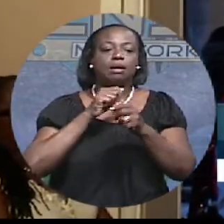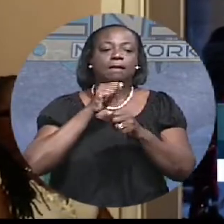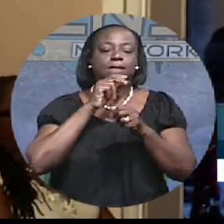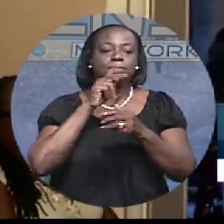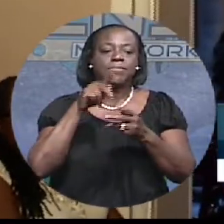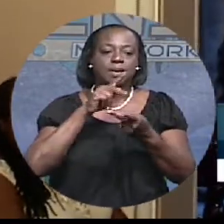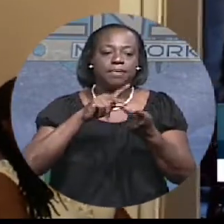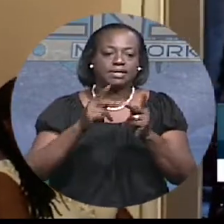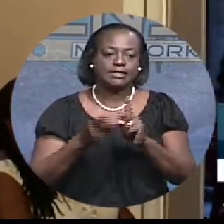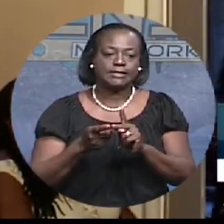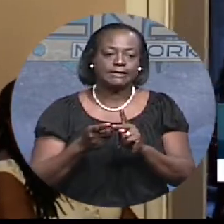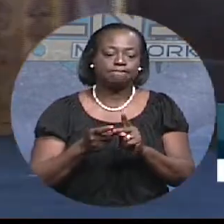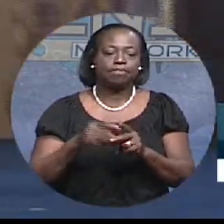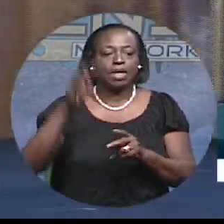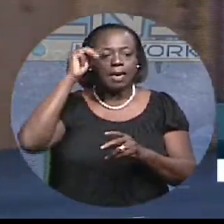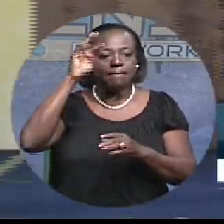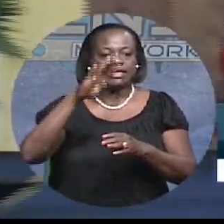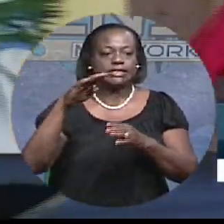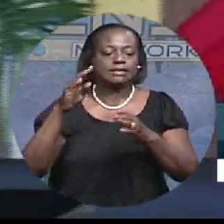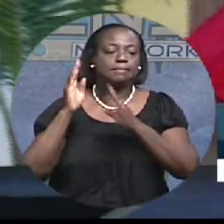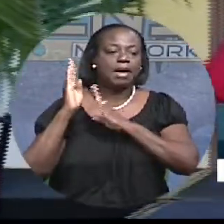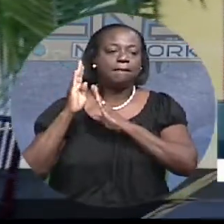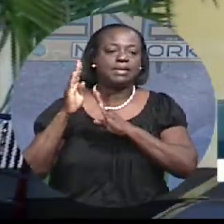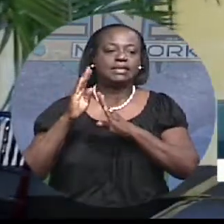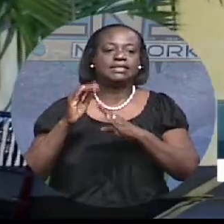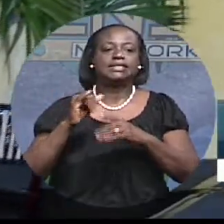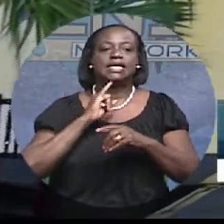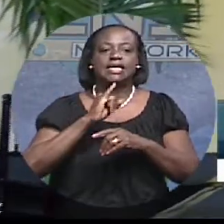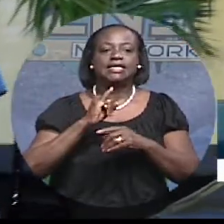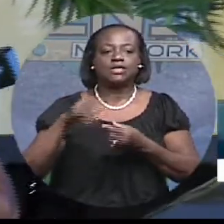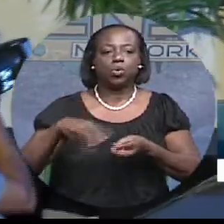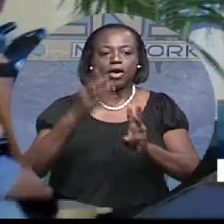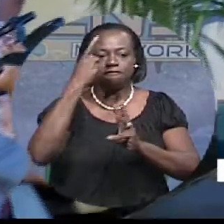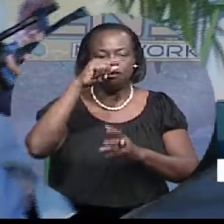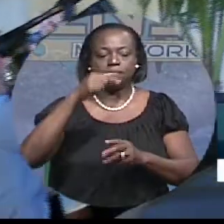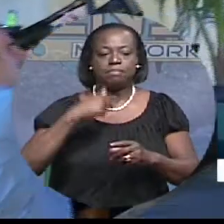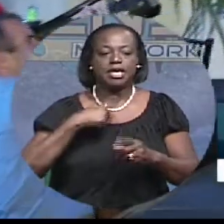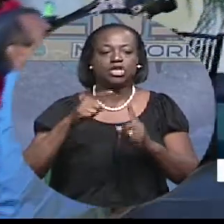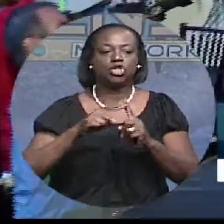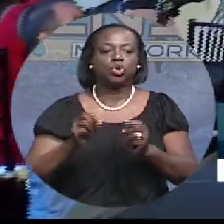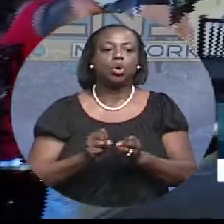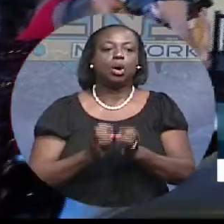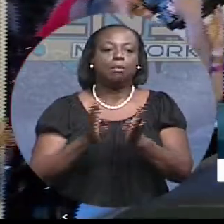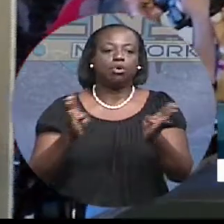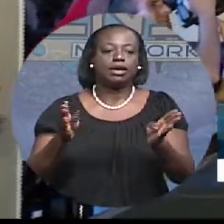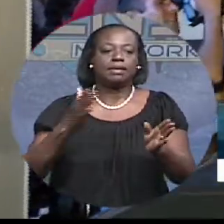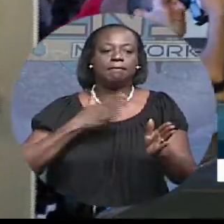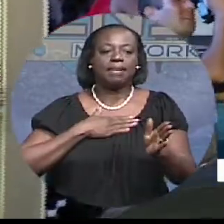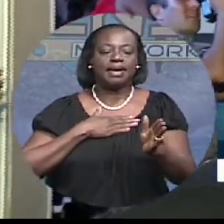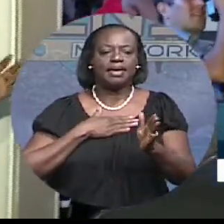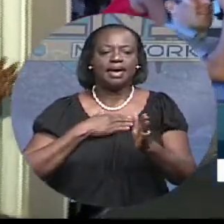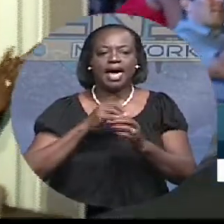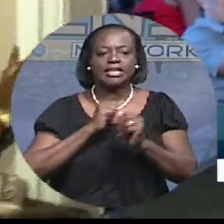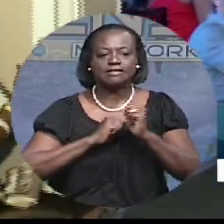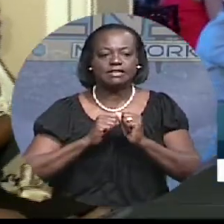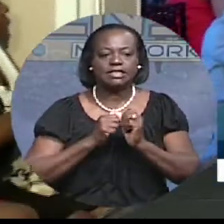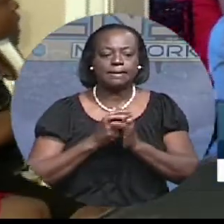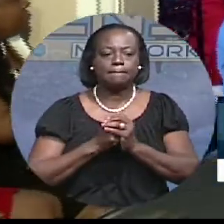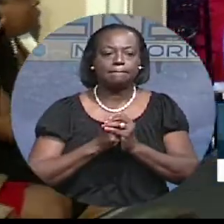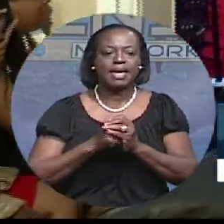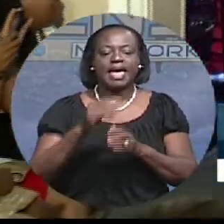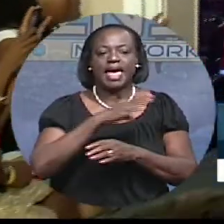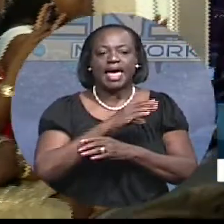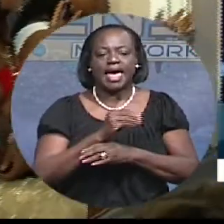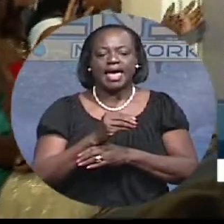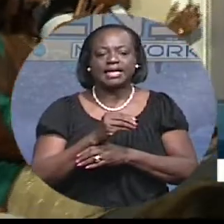a platform for me to just broaden my activism.